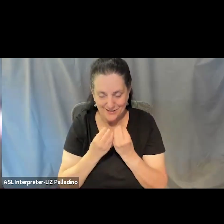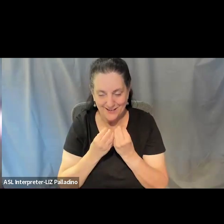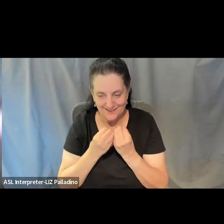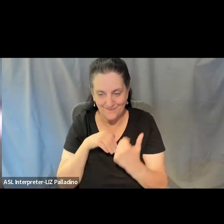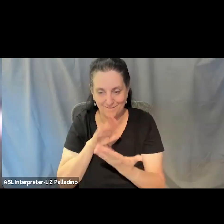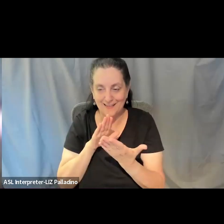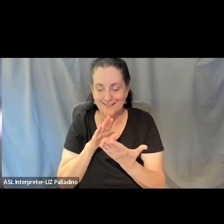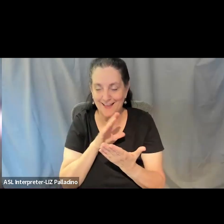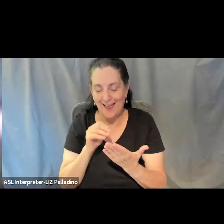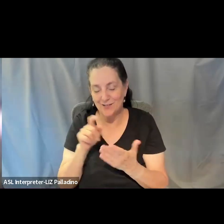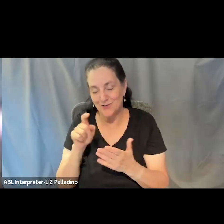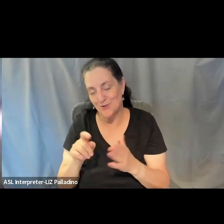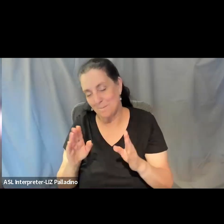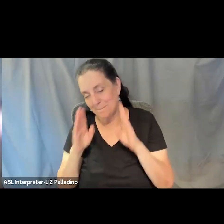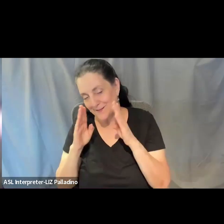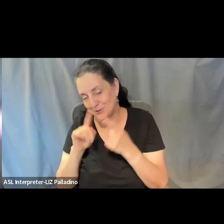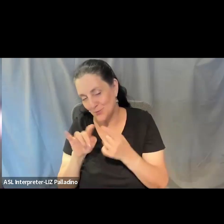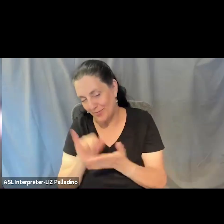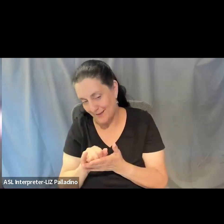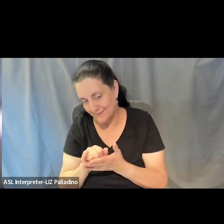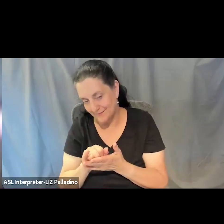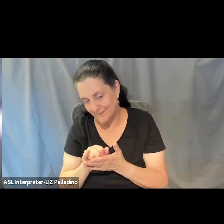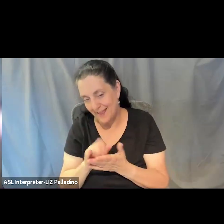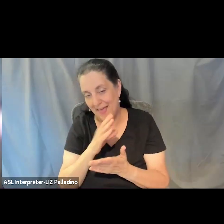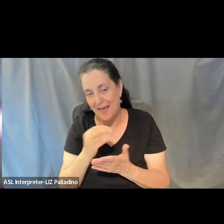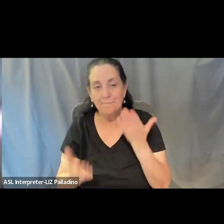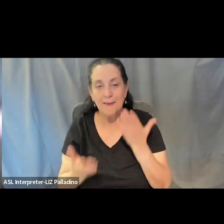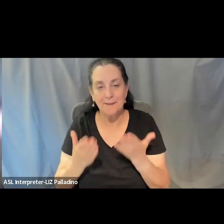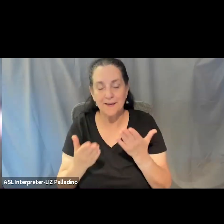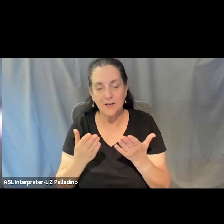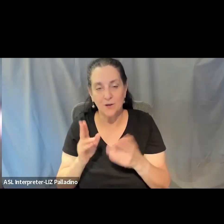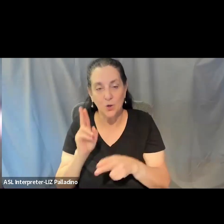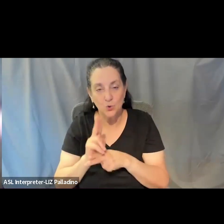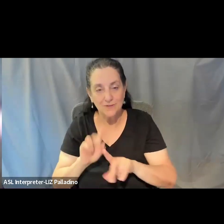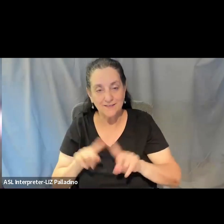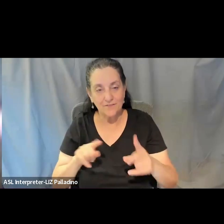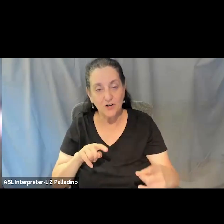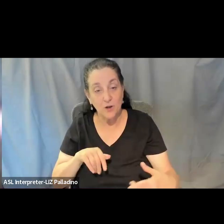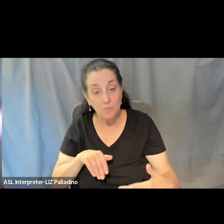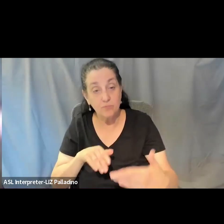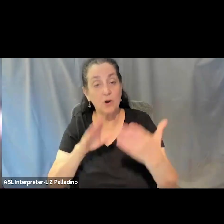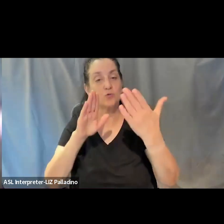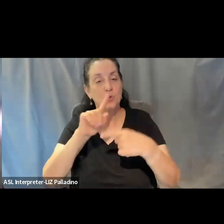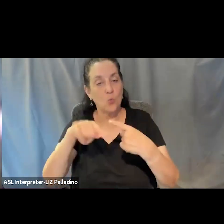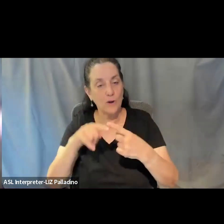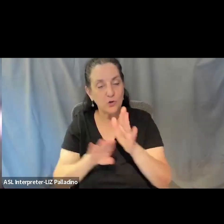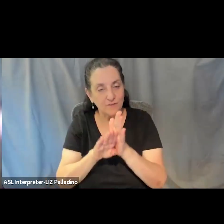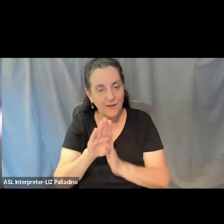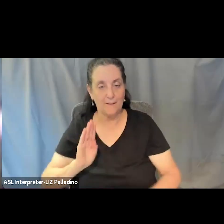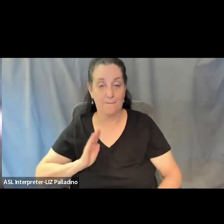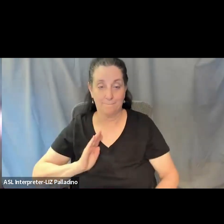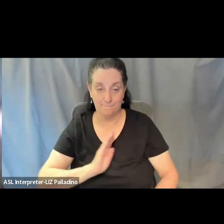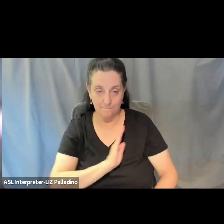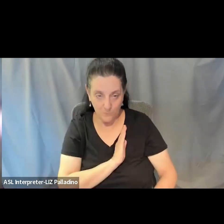And it's definitely worth paying attention to and perhaps building a broader strategy to get your board in